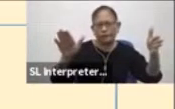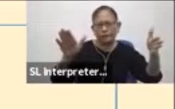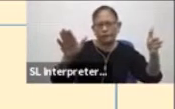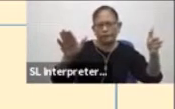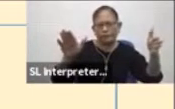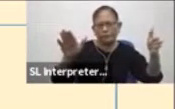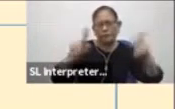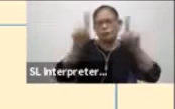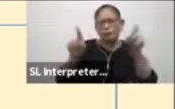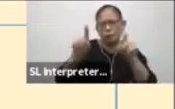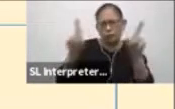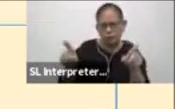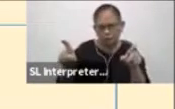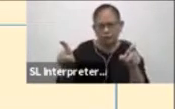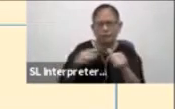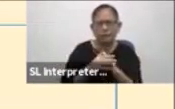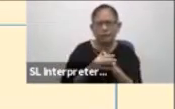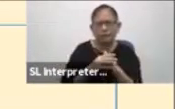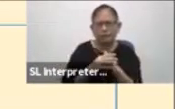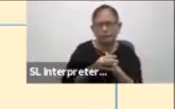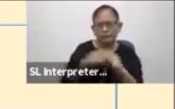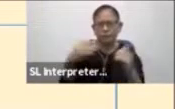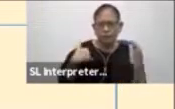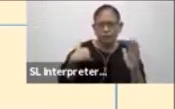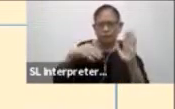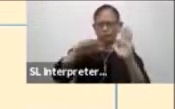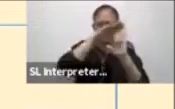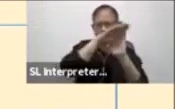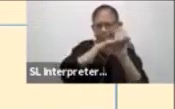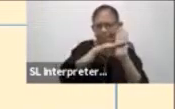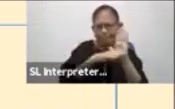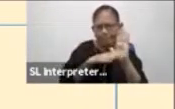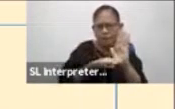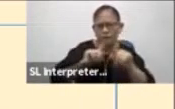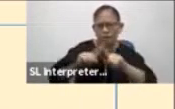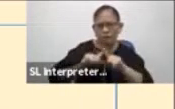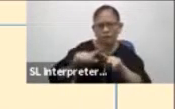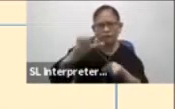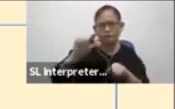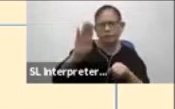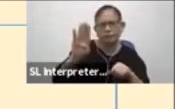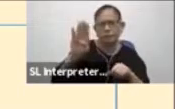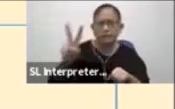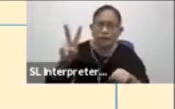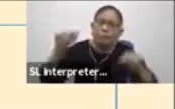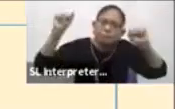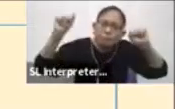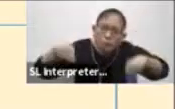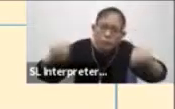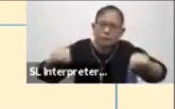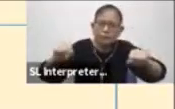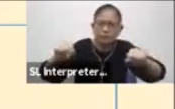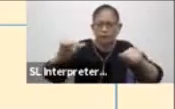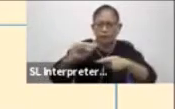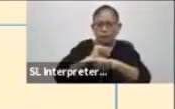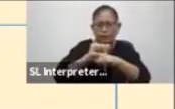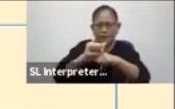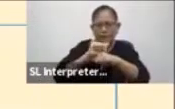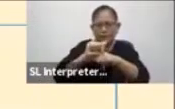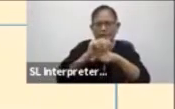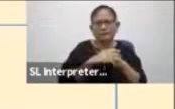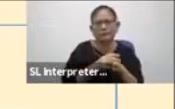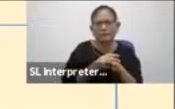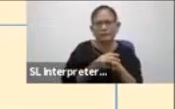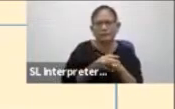open question. Yeah. So we list down all the GBV possible GBV practices. And when